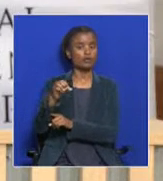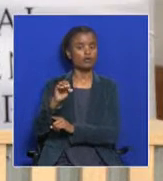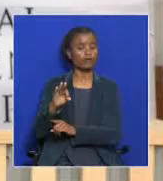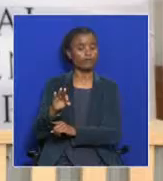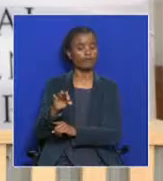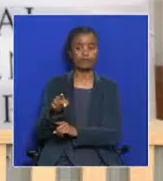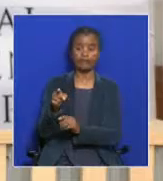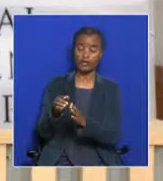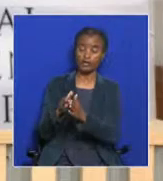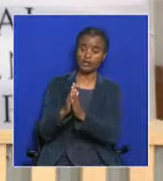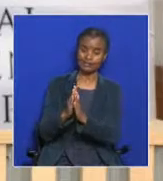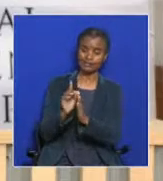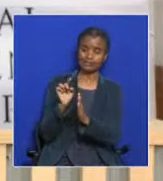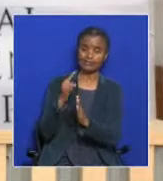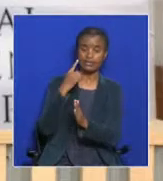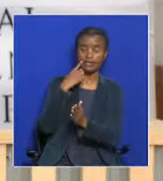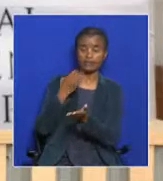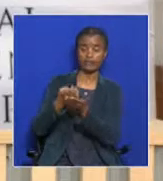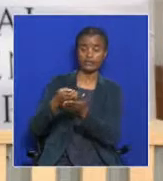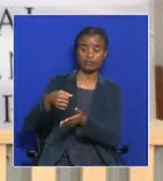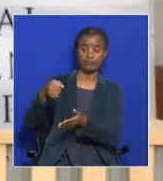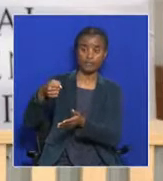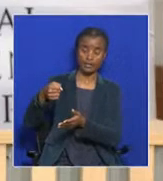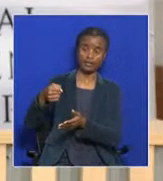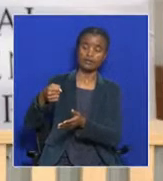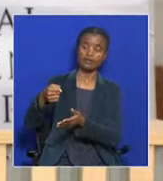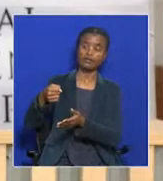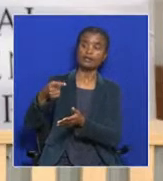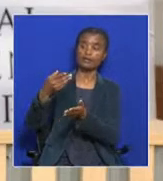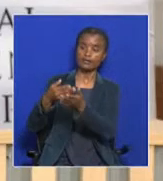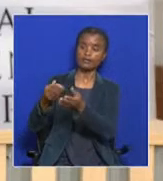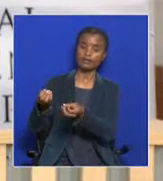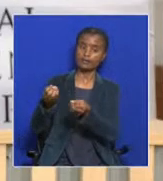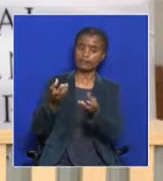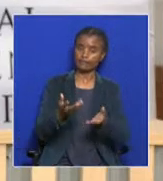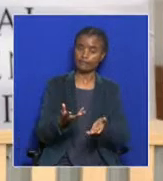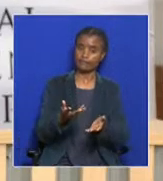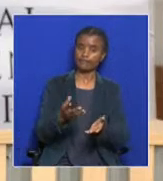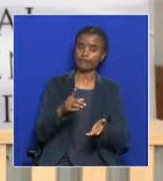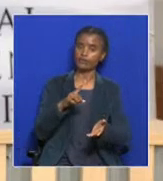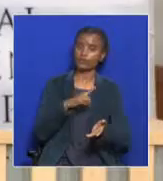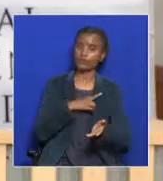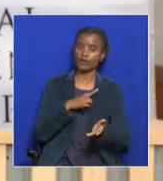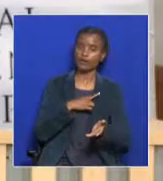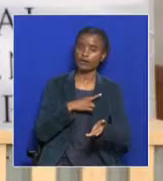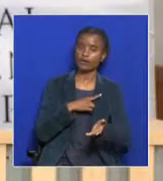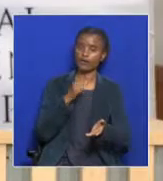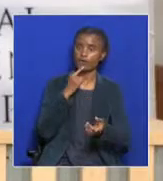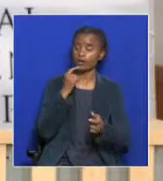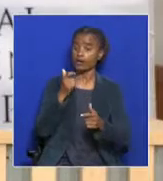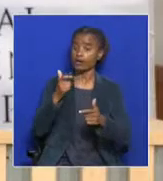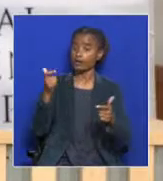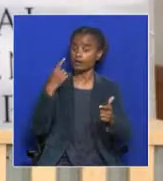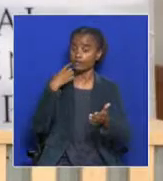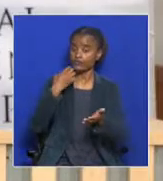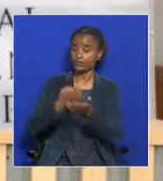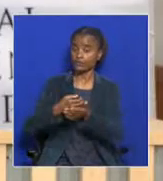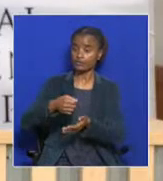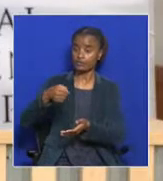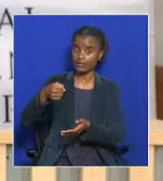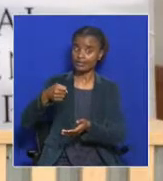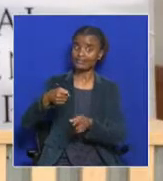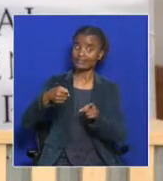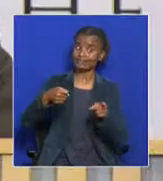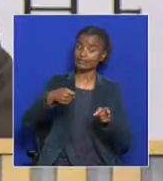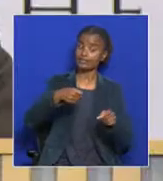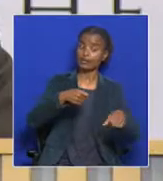evidence bags? At least very large evidence bags to bag these very bags before you even open them